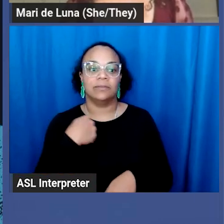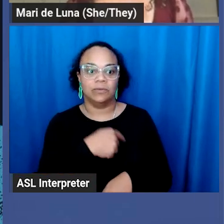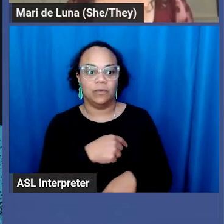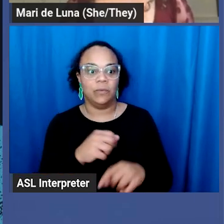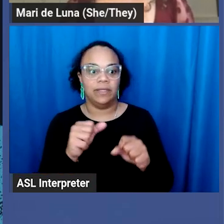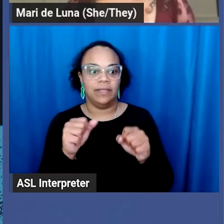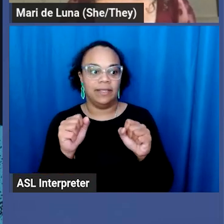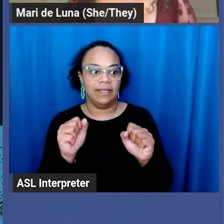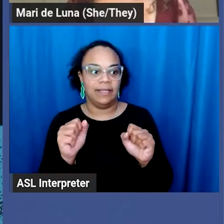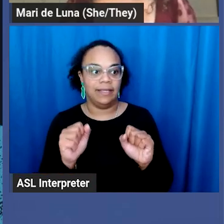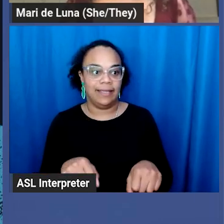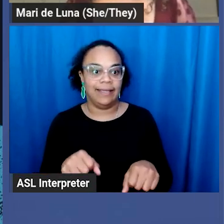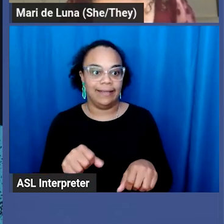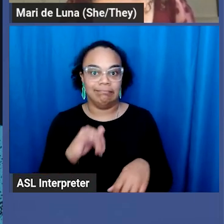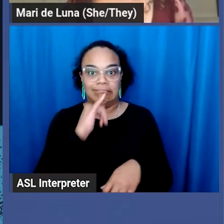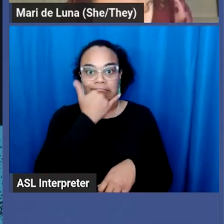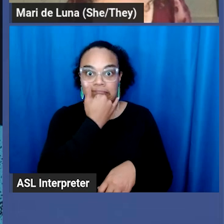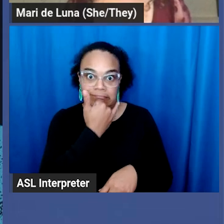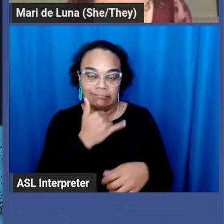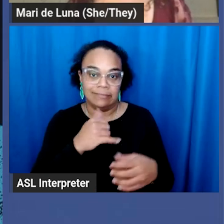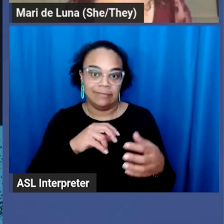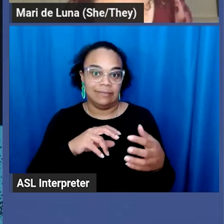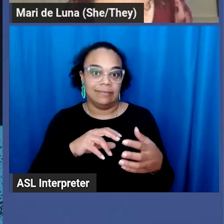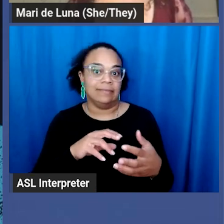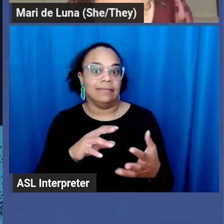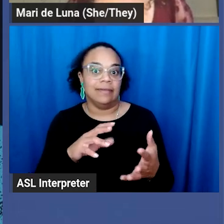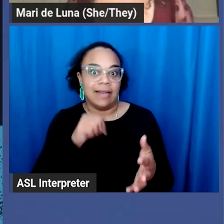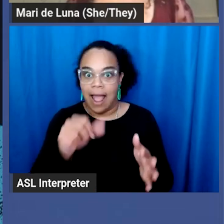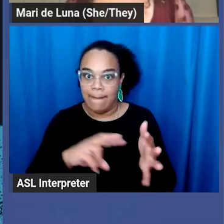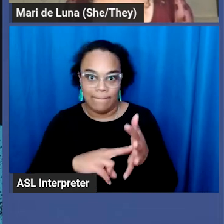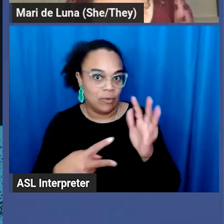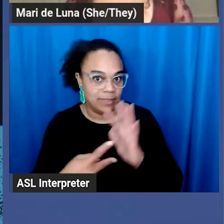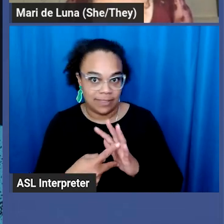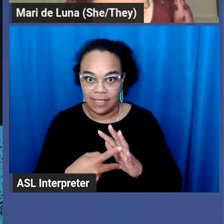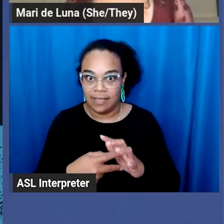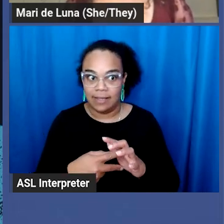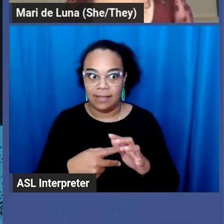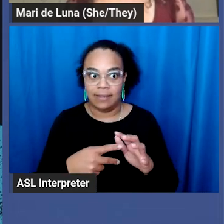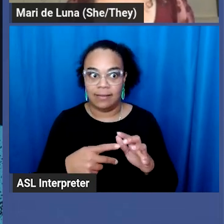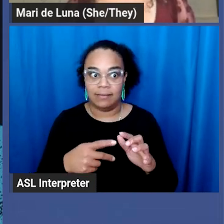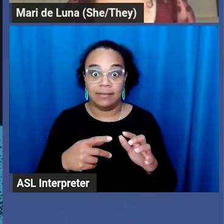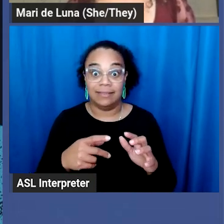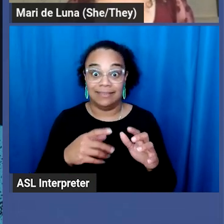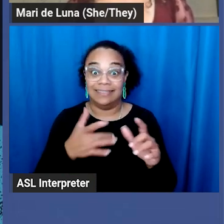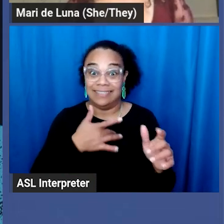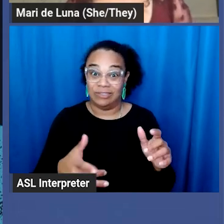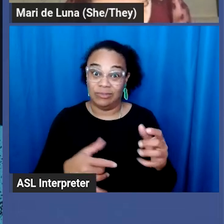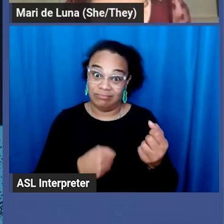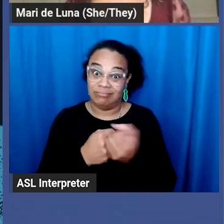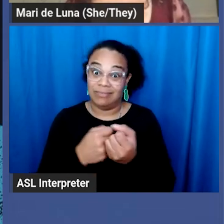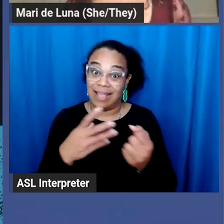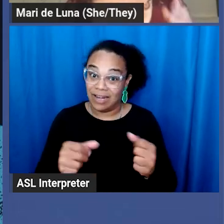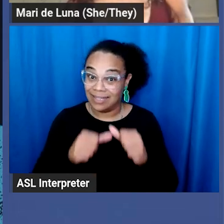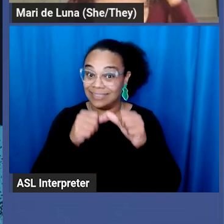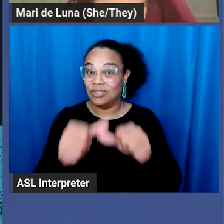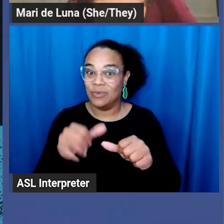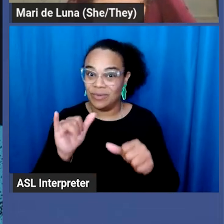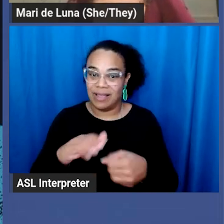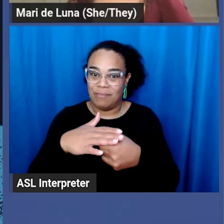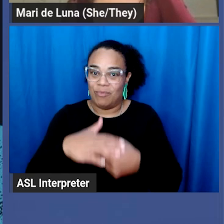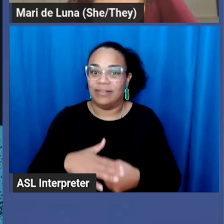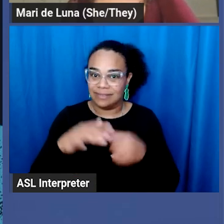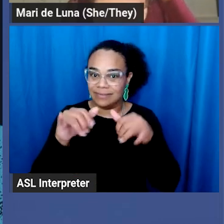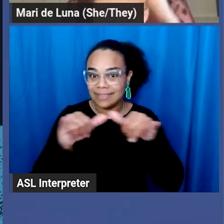can unintentionally perpetuate this oppressive systems, this oppressive